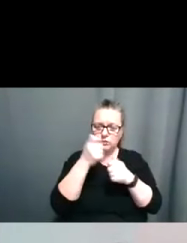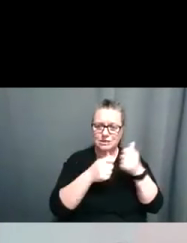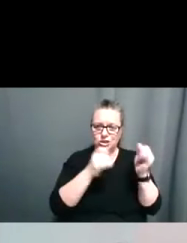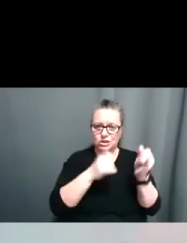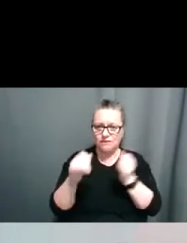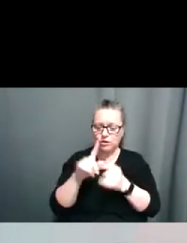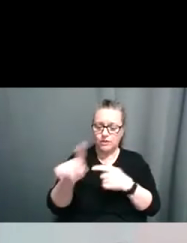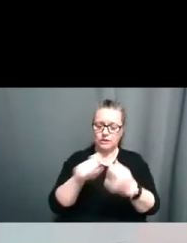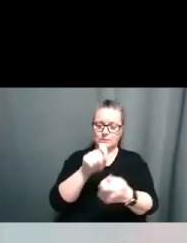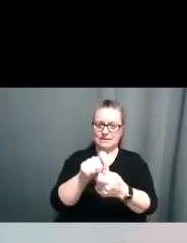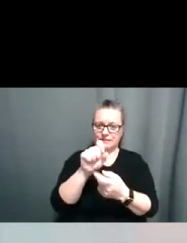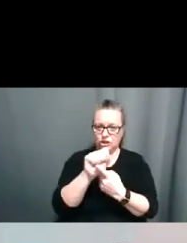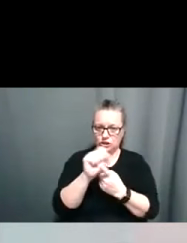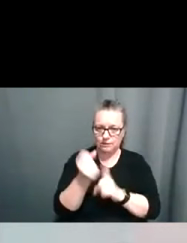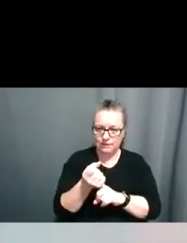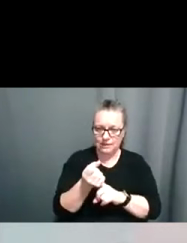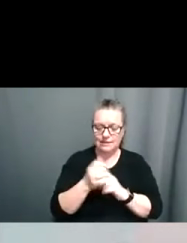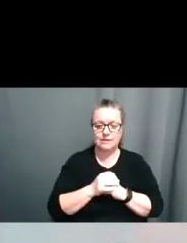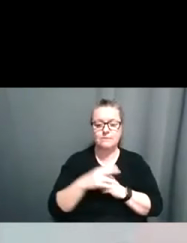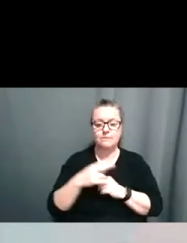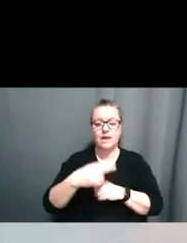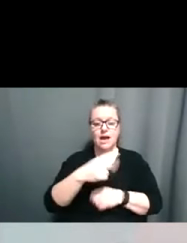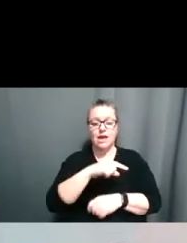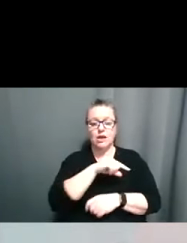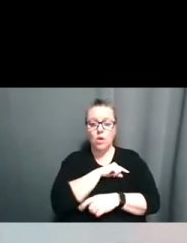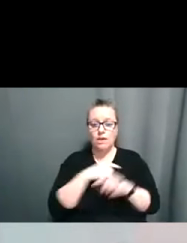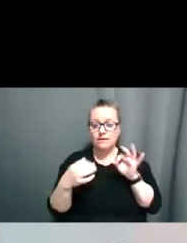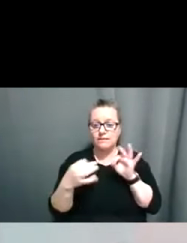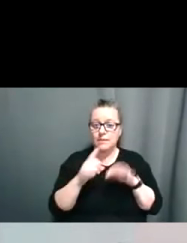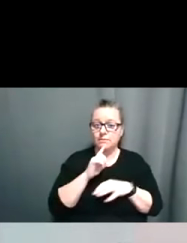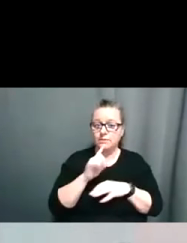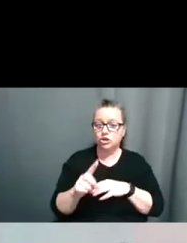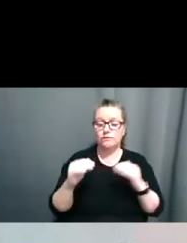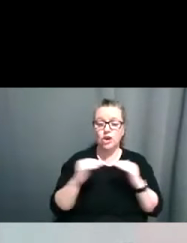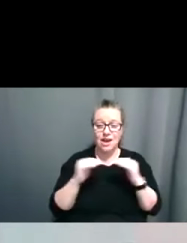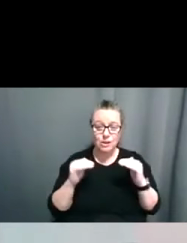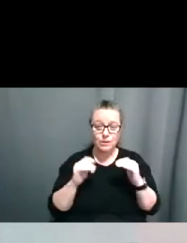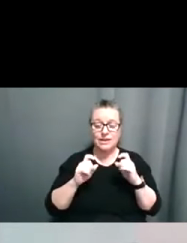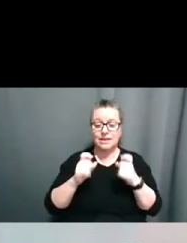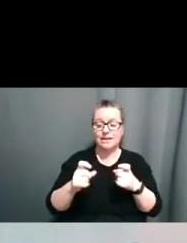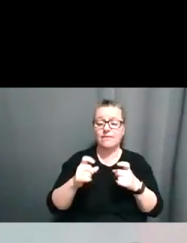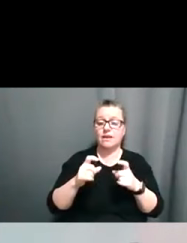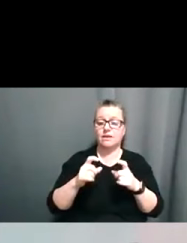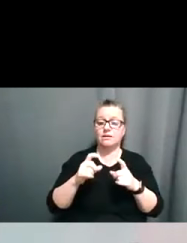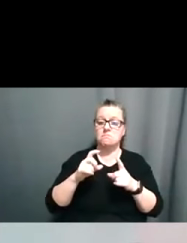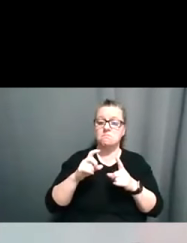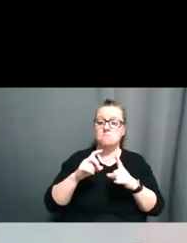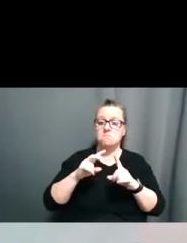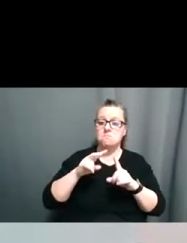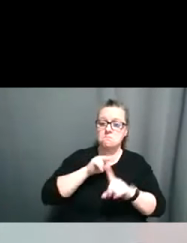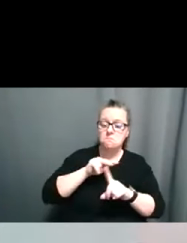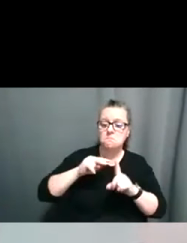specific circumstances. High quality feedback ensures equity. Giving objective, actionable